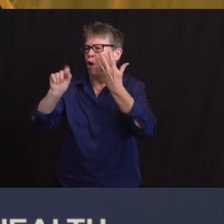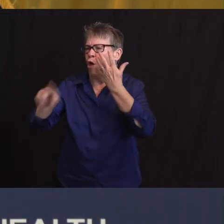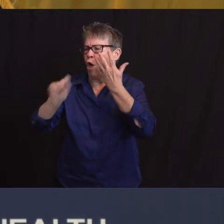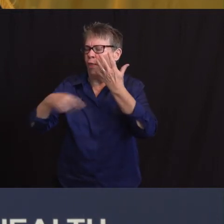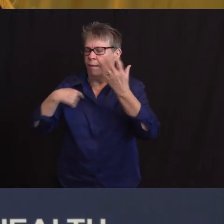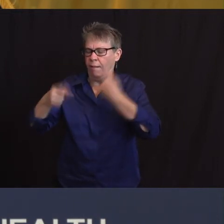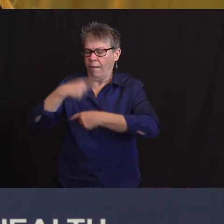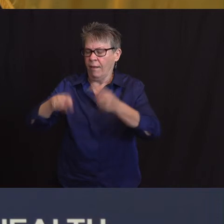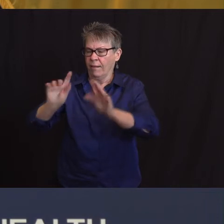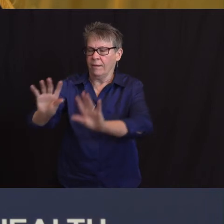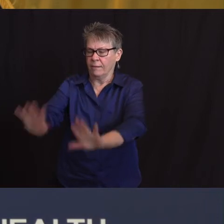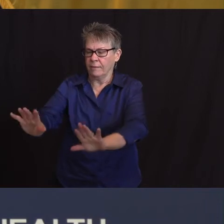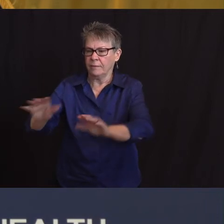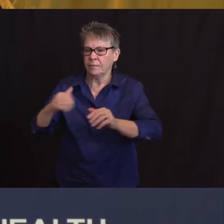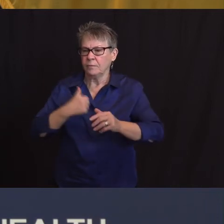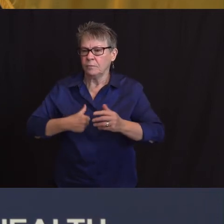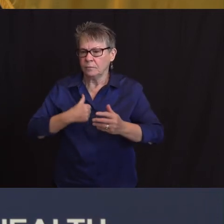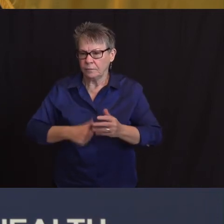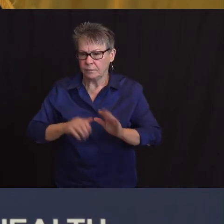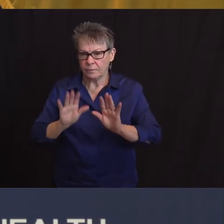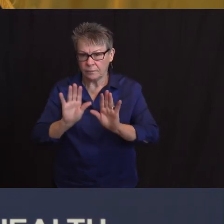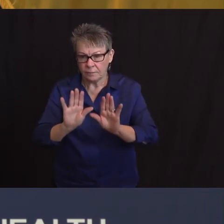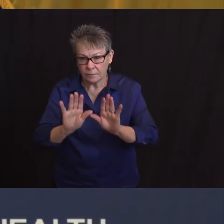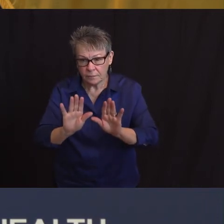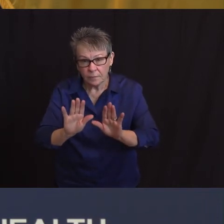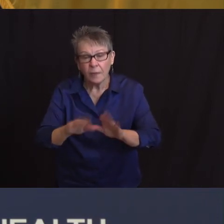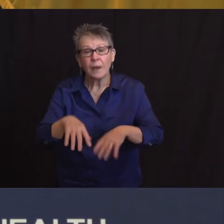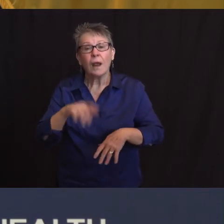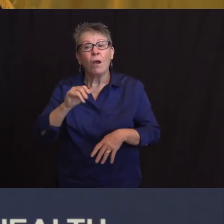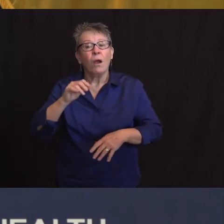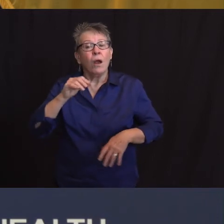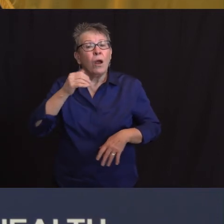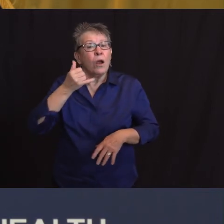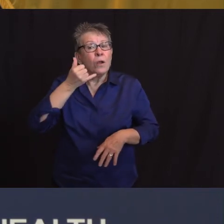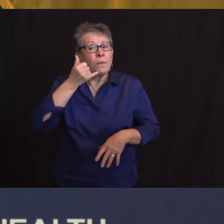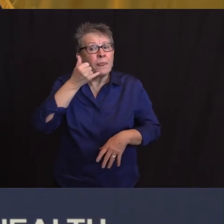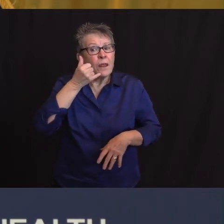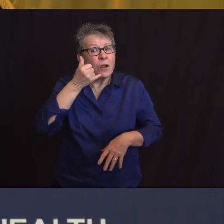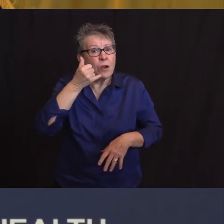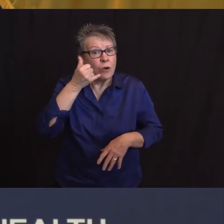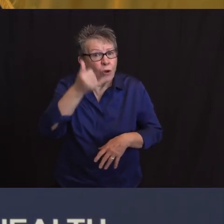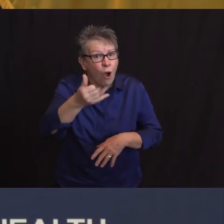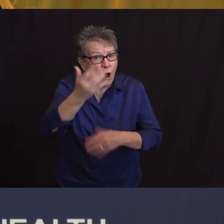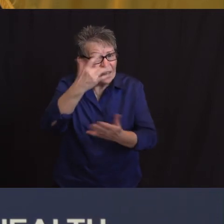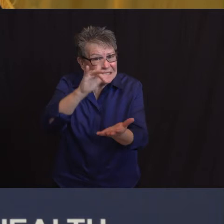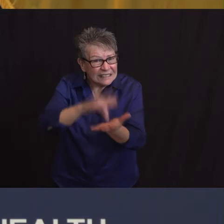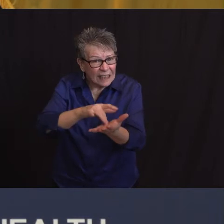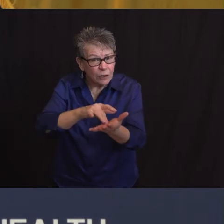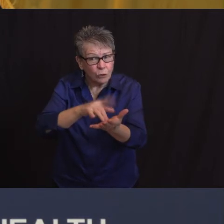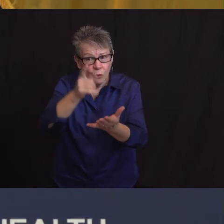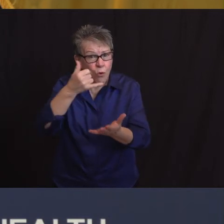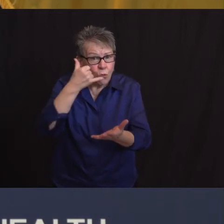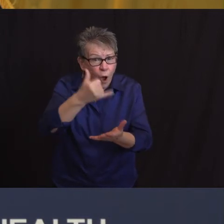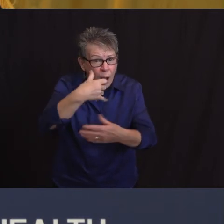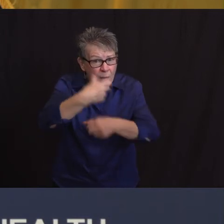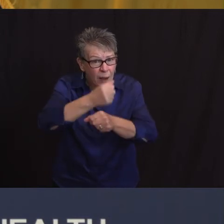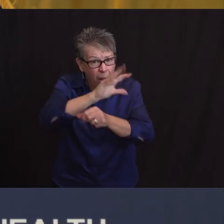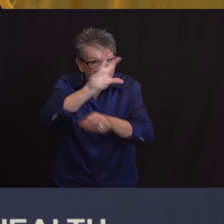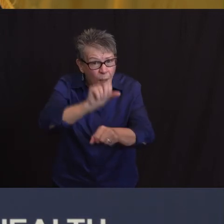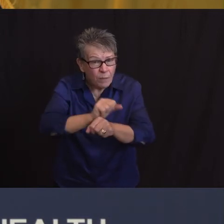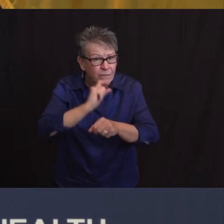or both? And also, any insight into what's happening in Ocean County with the UK variant? You said that was much higher